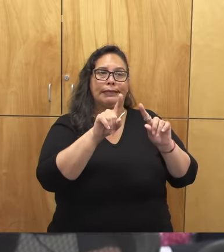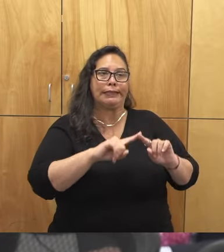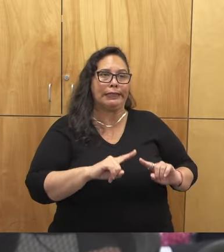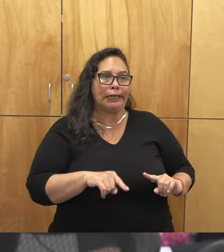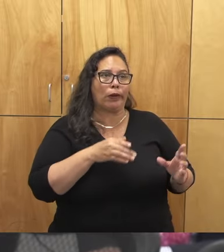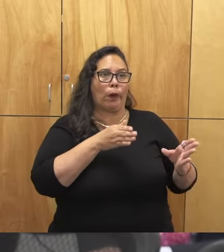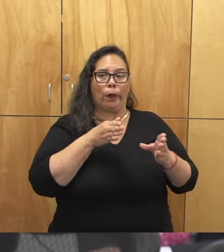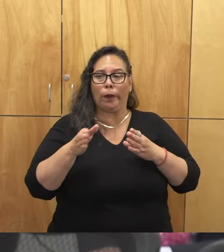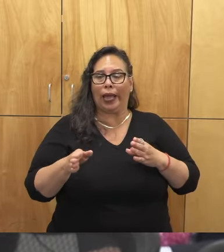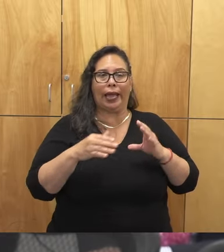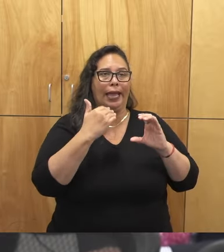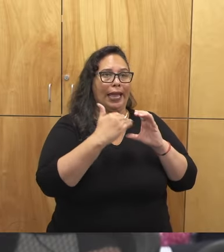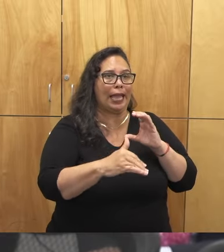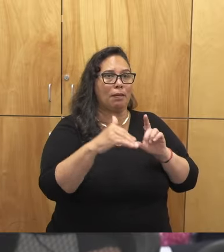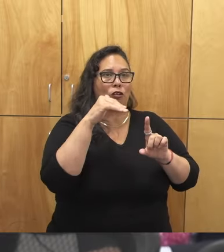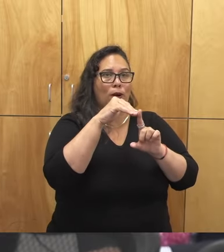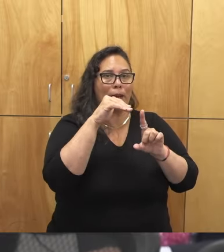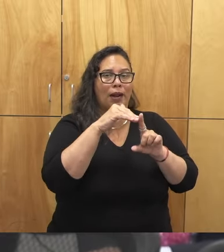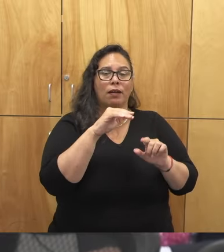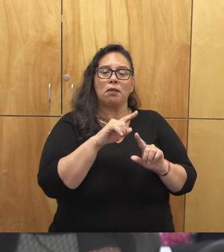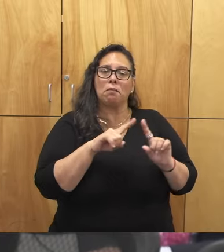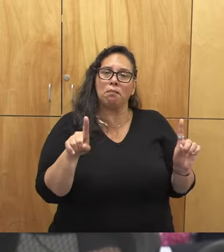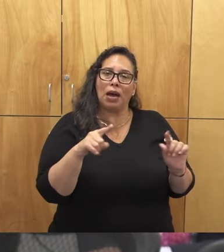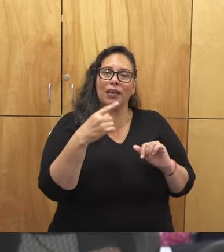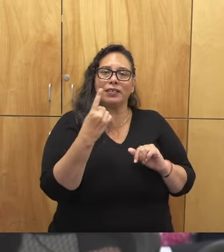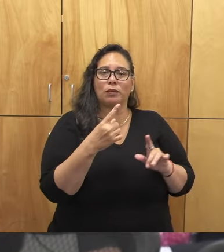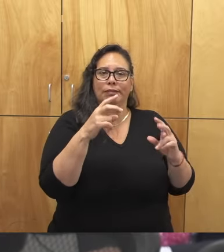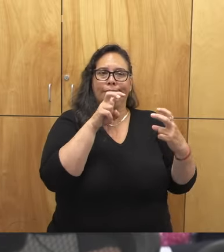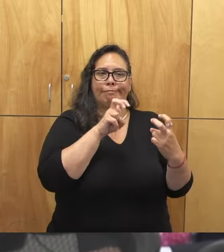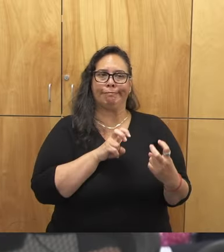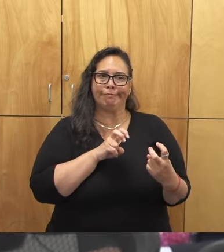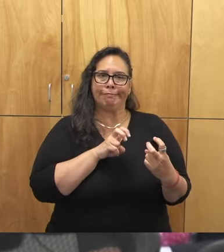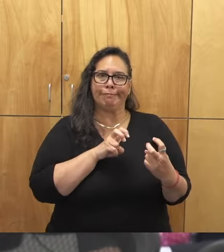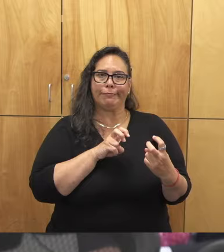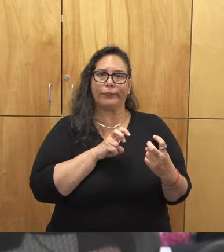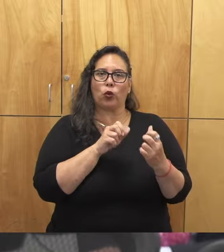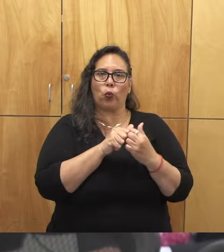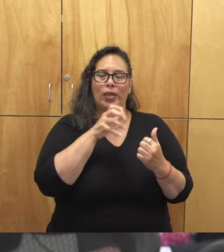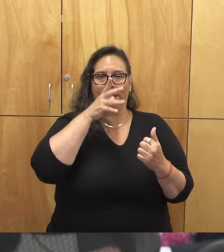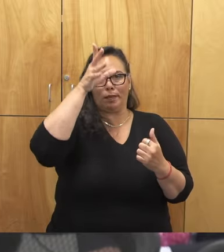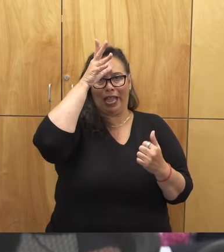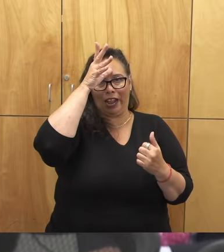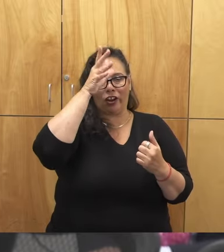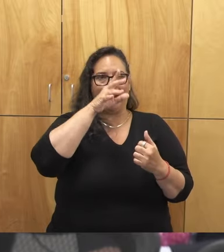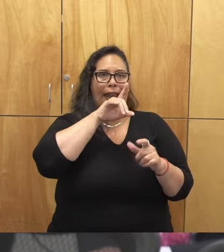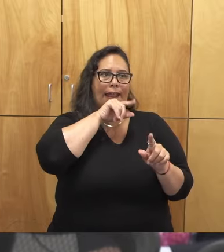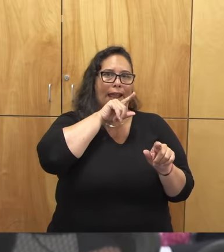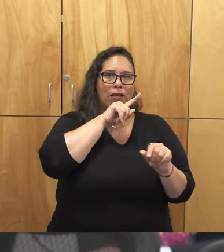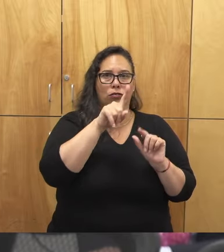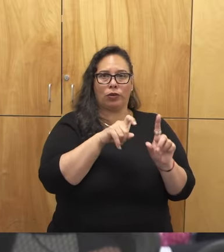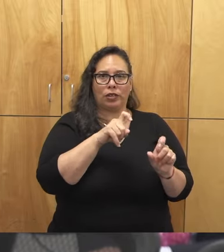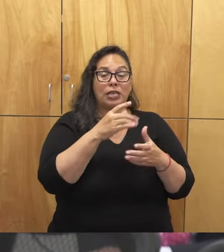email, reminders, but there's something to be said about like being able to sit down with a parent. And